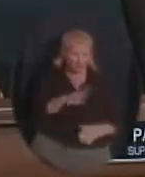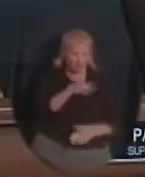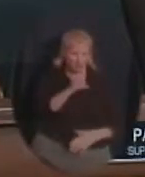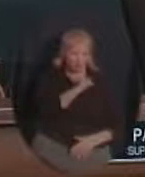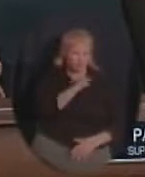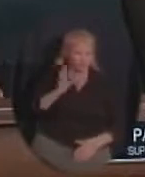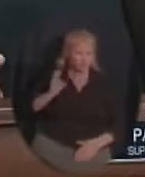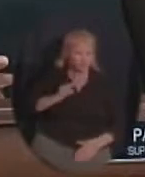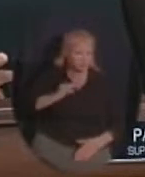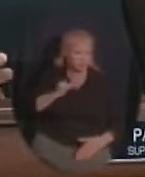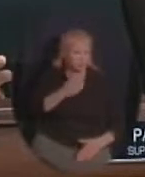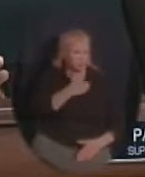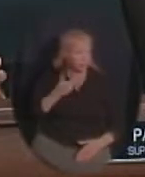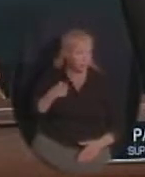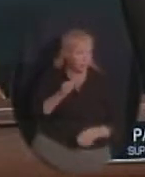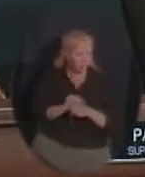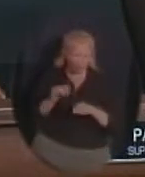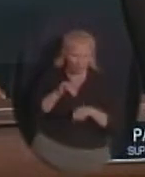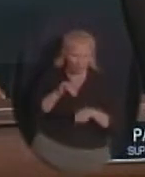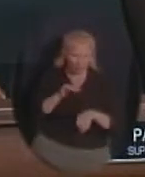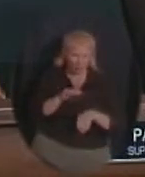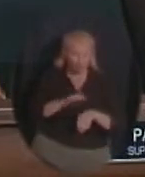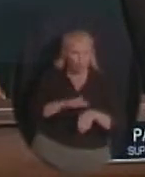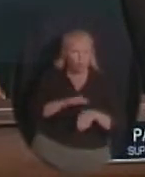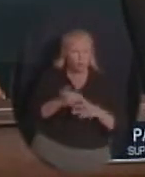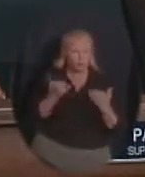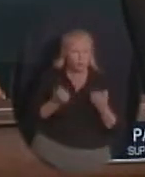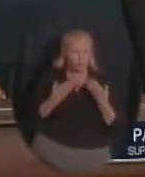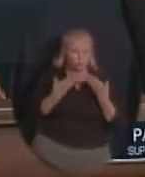proposal, and are proposing tonight that we